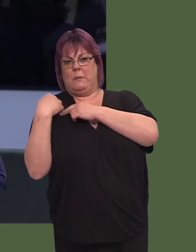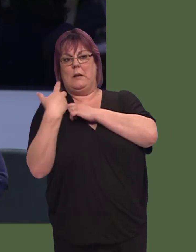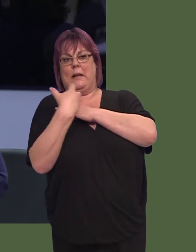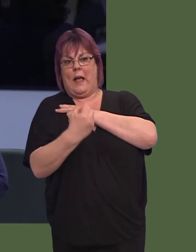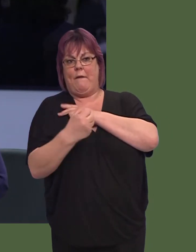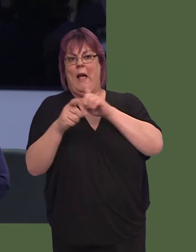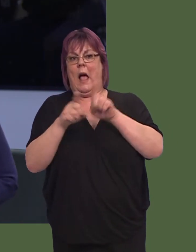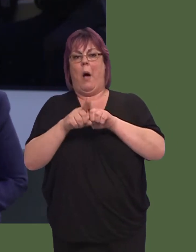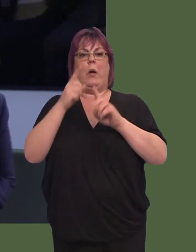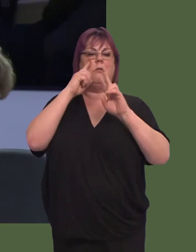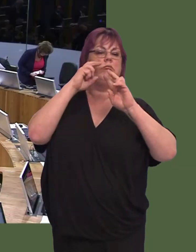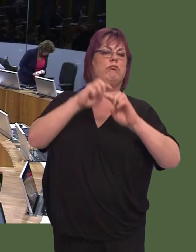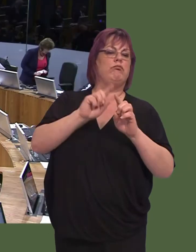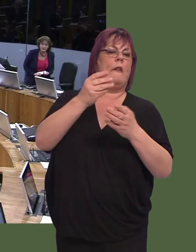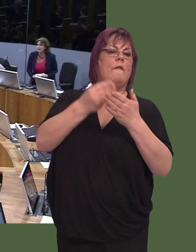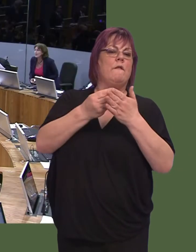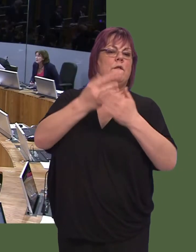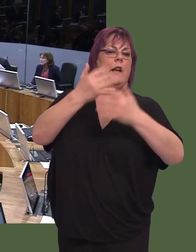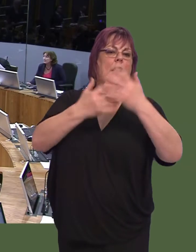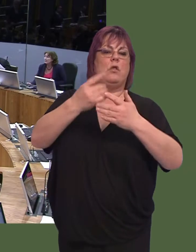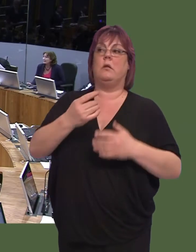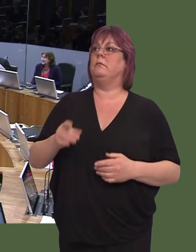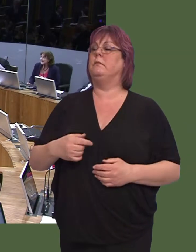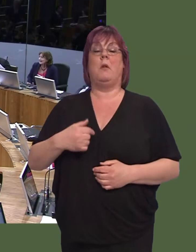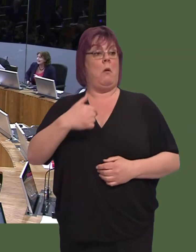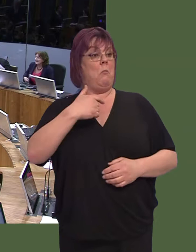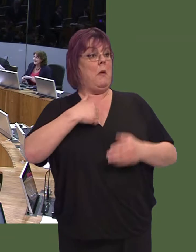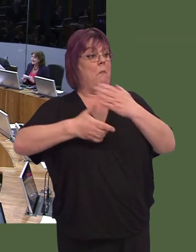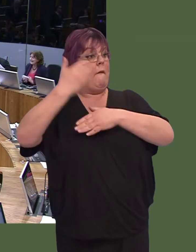accountability and financial probity? Well, as somebody who was once a